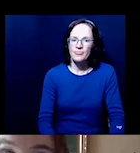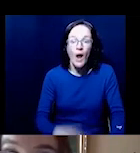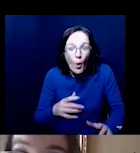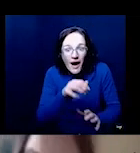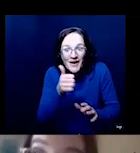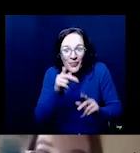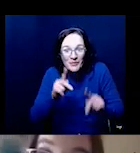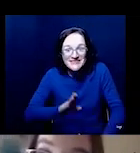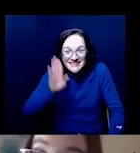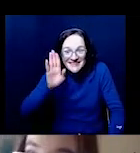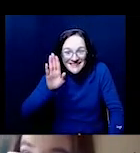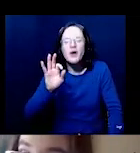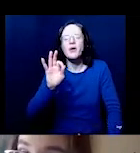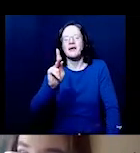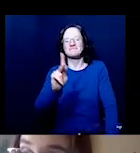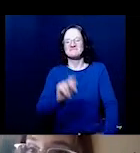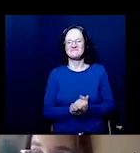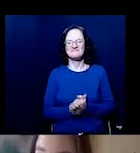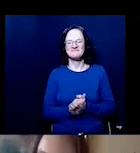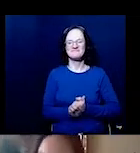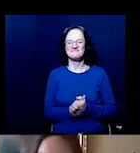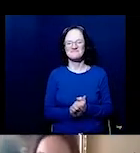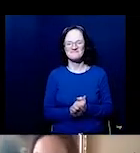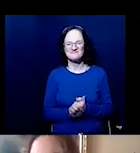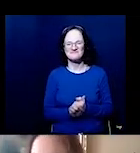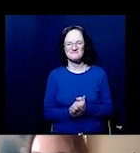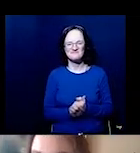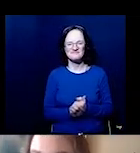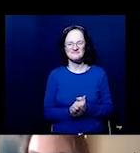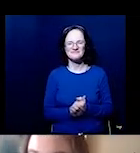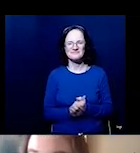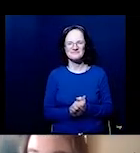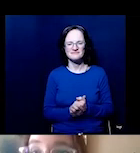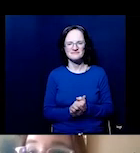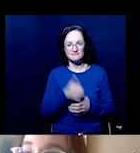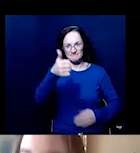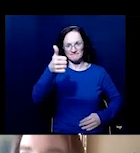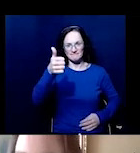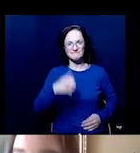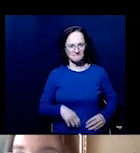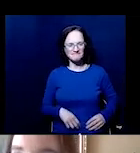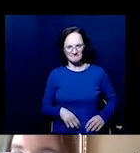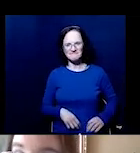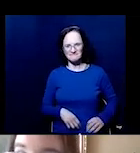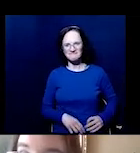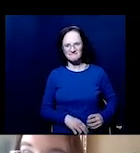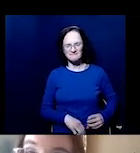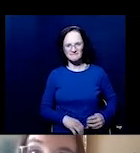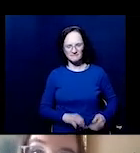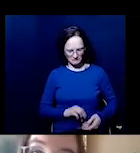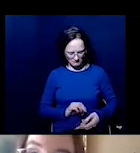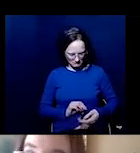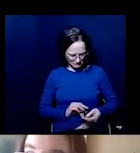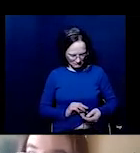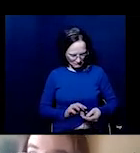who wants to talk? Okay, yes. let's Okay. do that. All right, Fawn, let me know if it's okay. Yeah, it's okay.